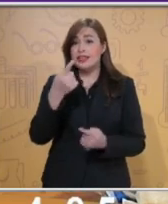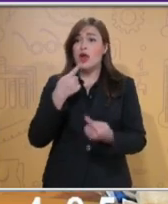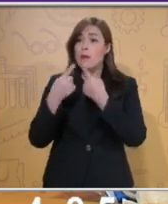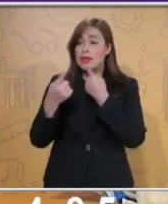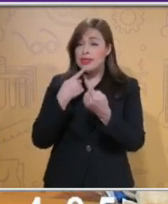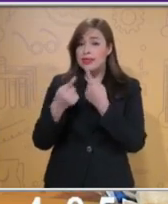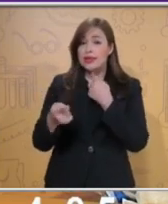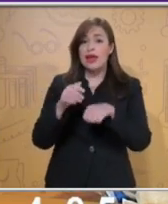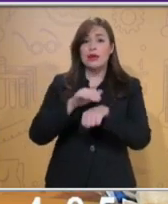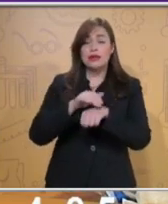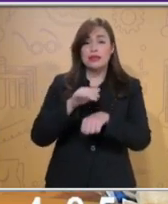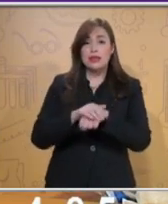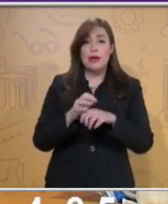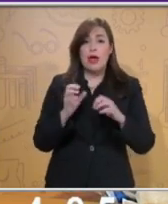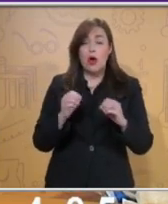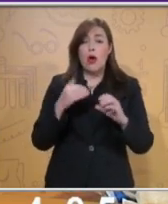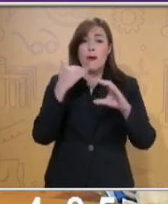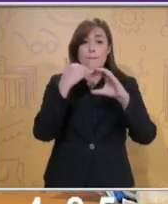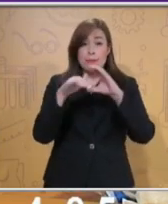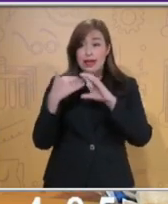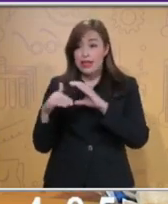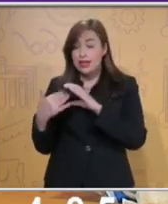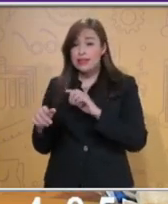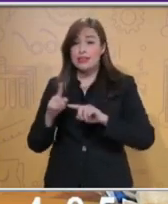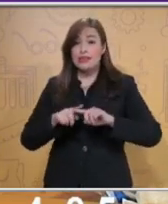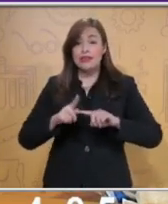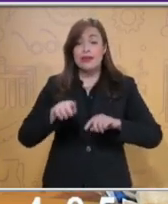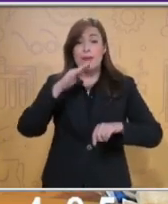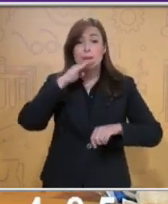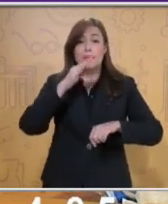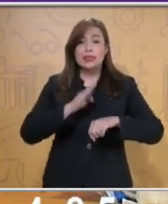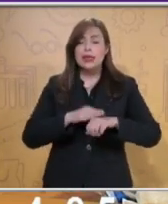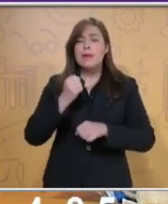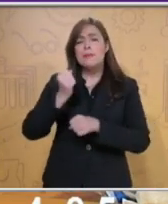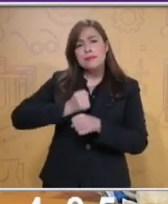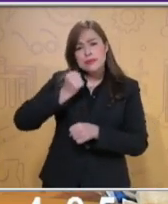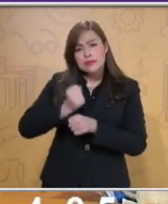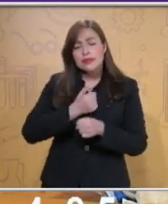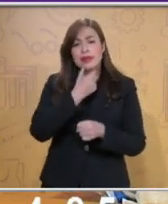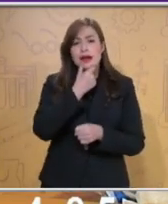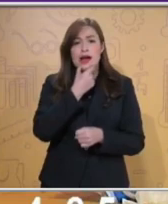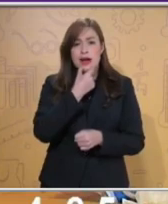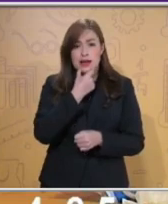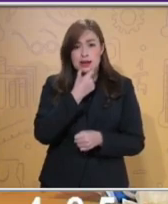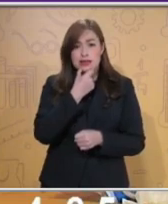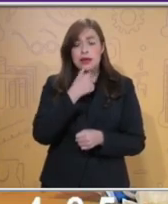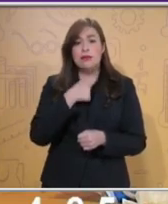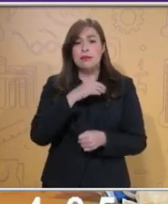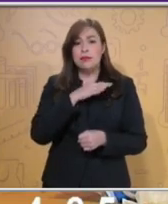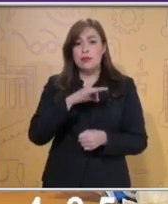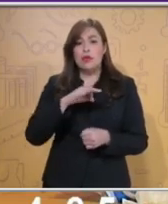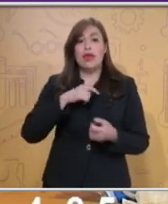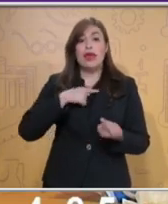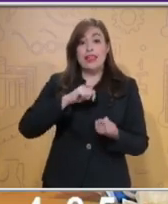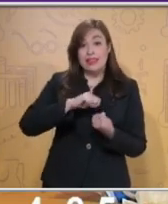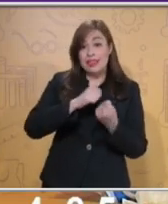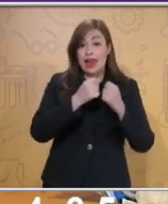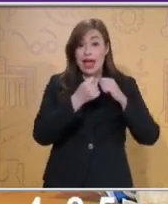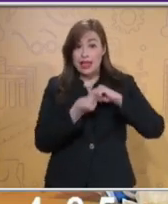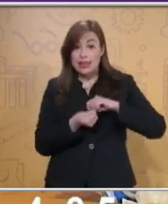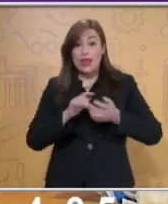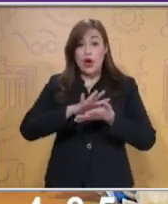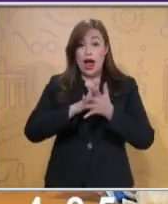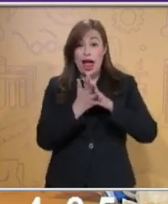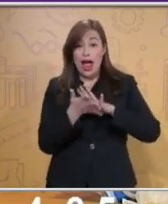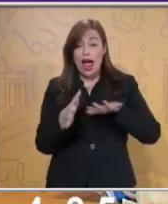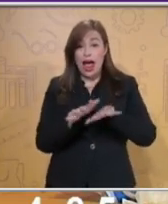you can send them messages and practicing your English. Because if we are going to translate all the time, you're not going